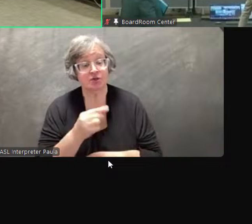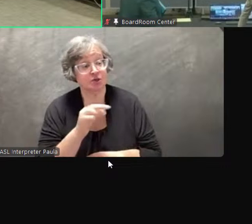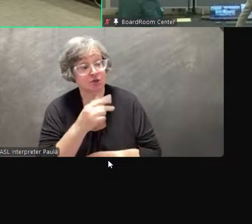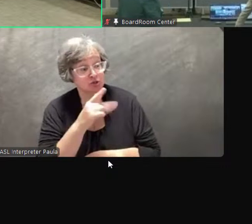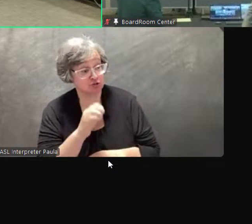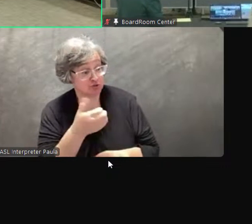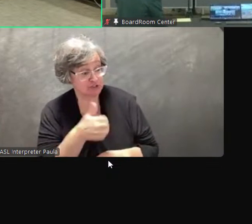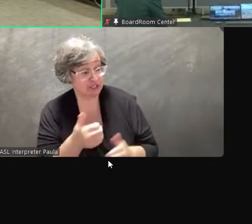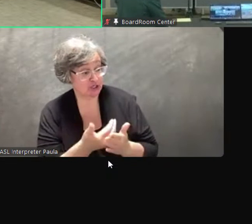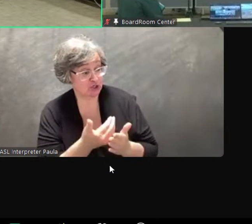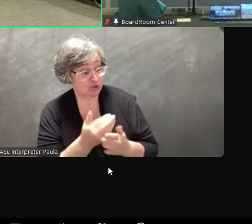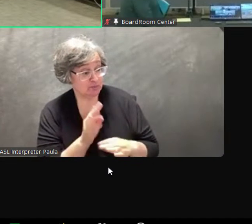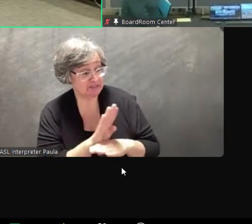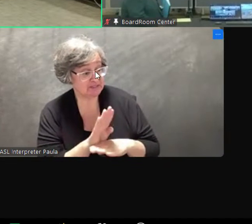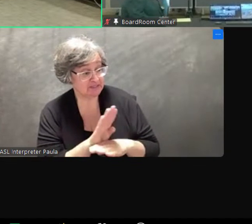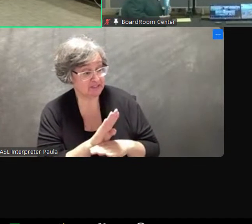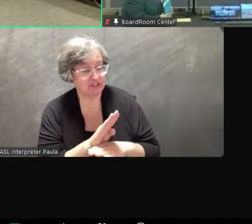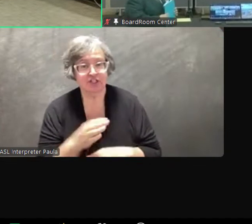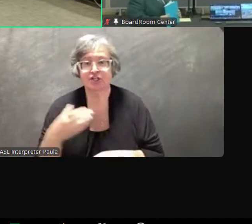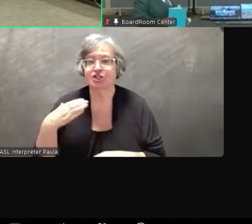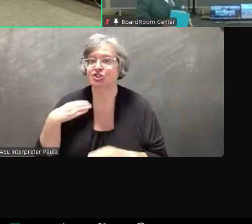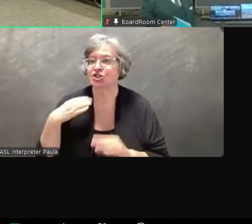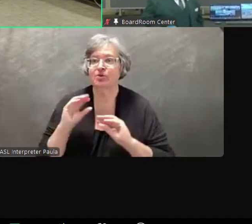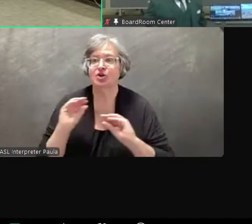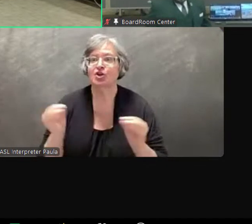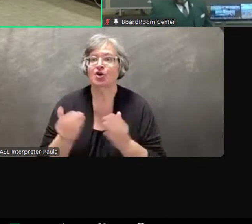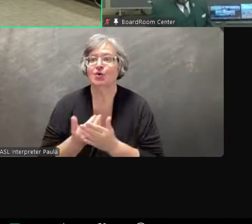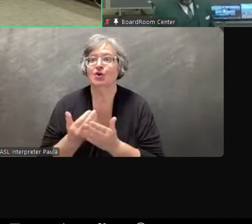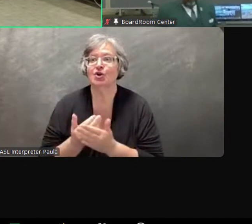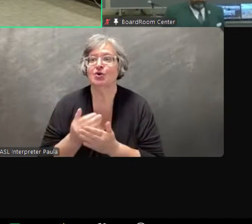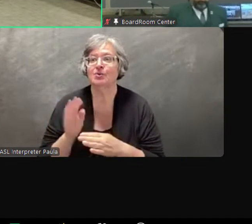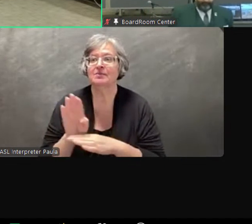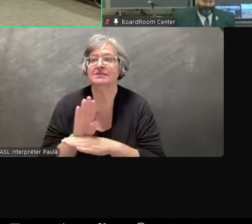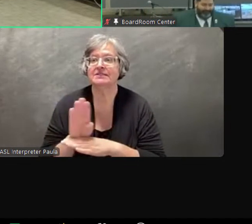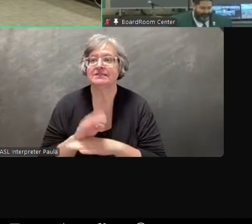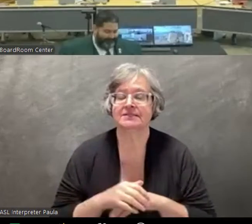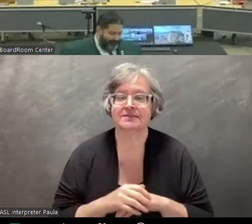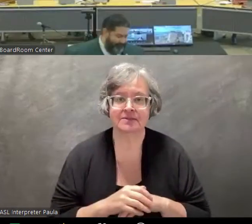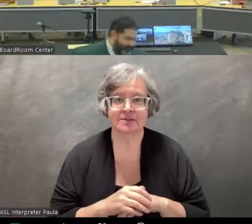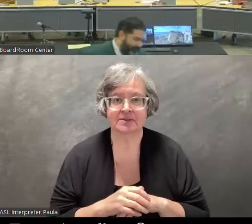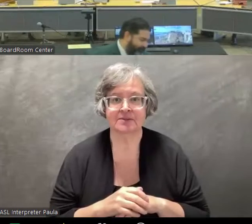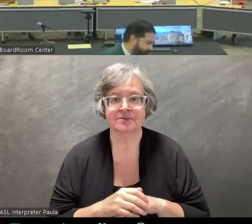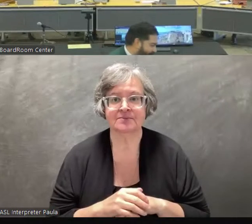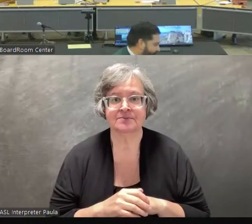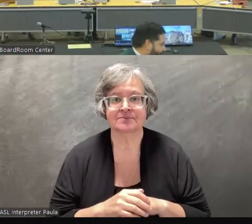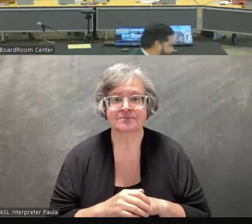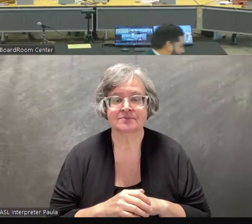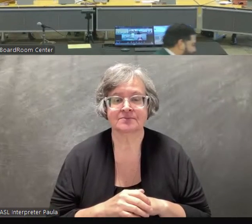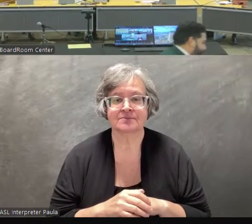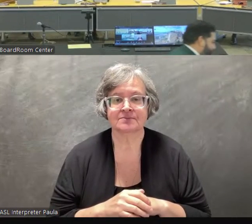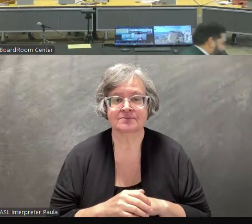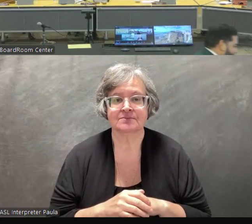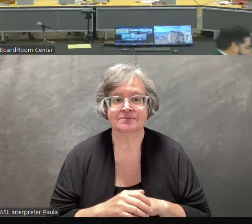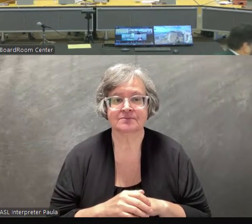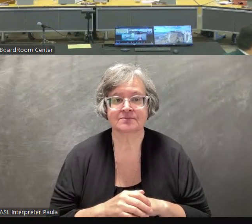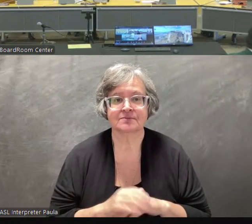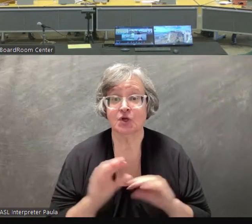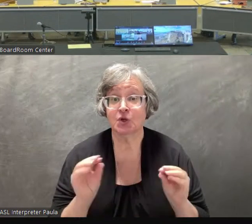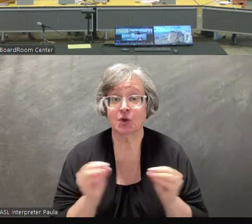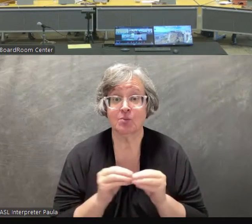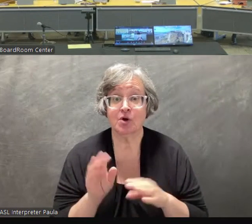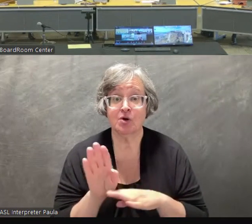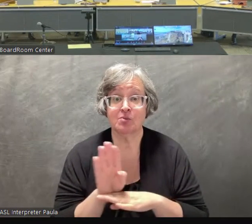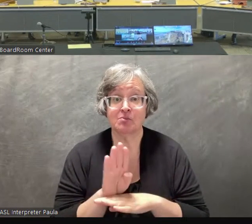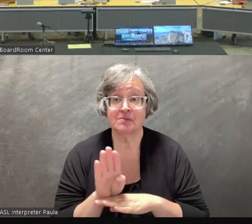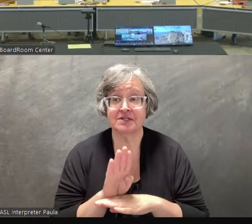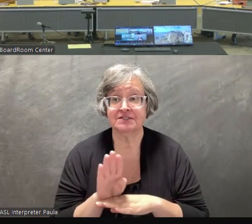there any new business? Chairman Barclay, there is no new business. Thank you. There's no further business to